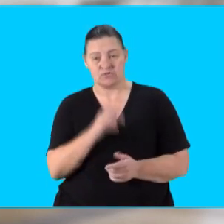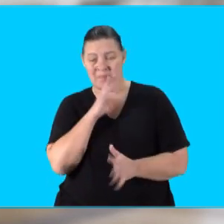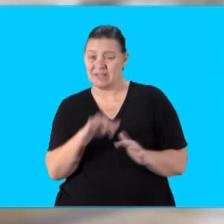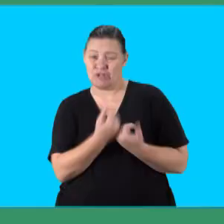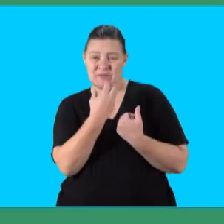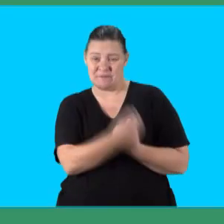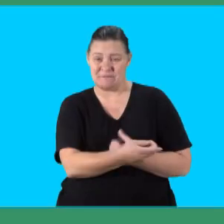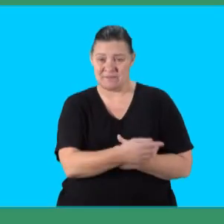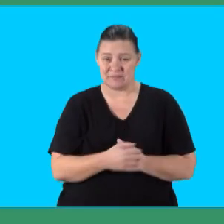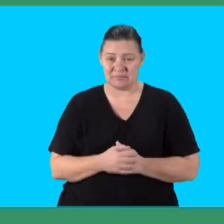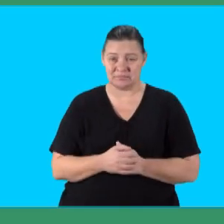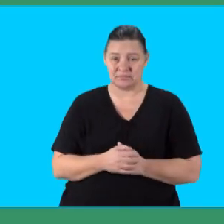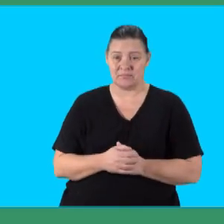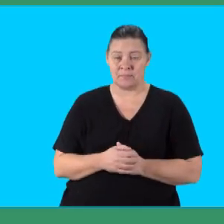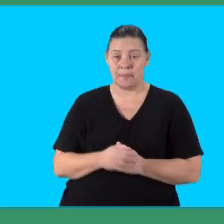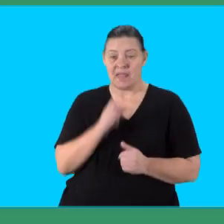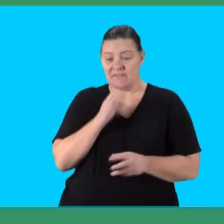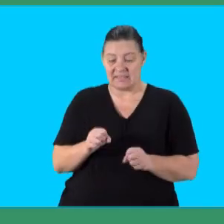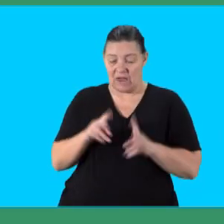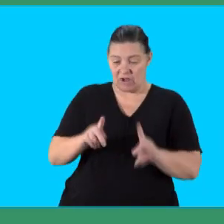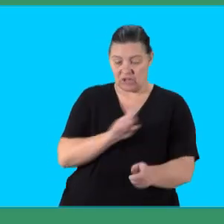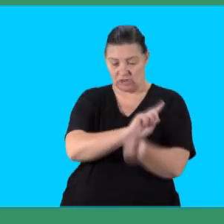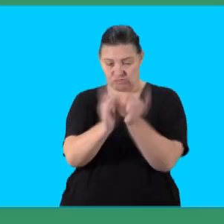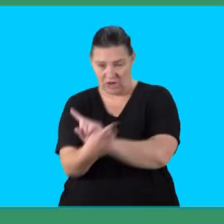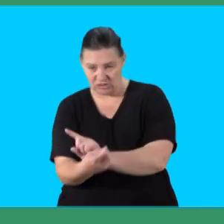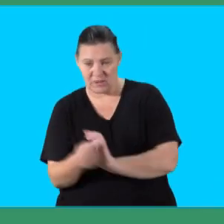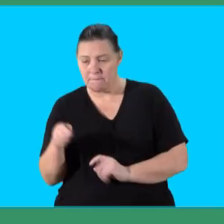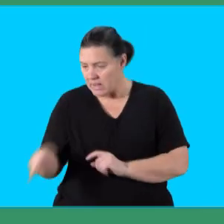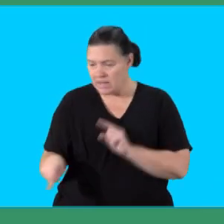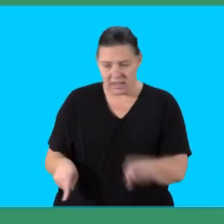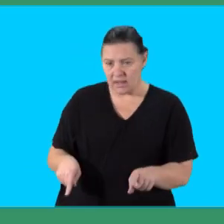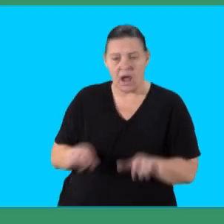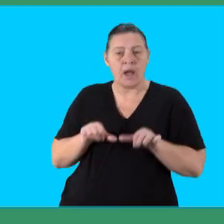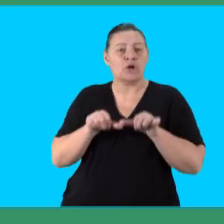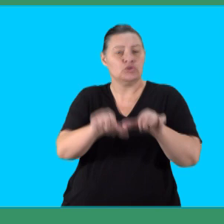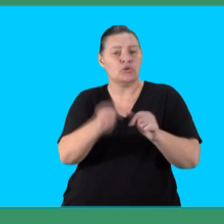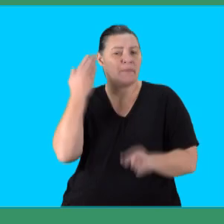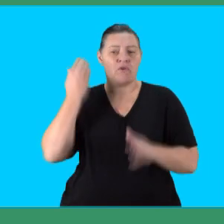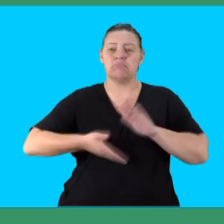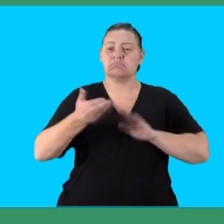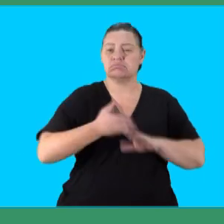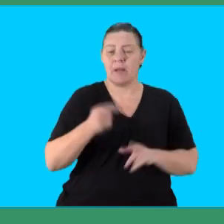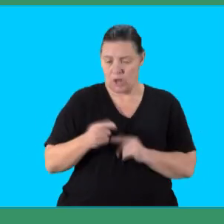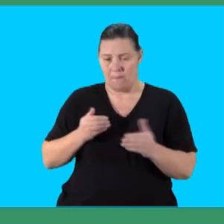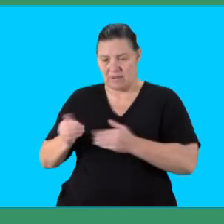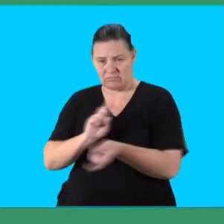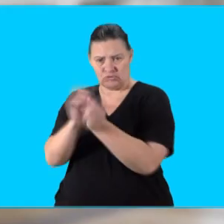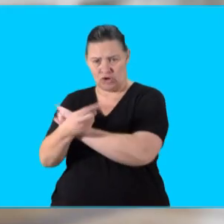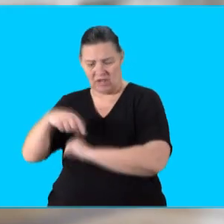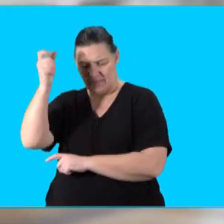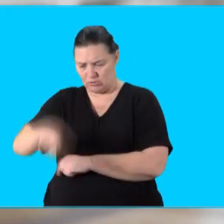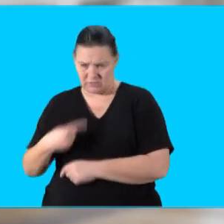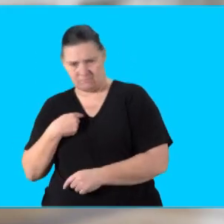challenge. If directors change, there might be a difference in the continuity of management. So another challenge is that